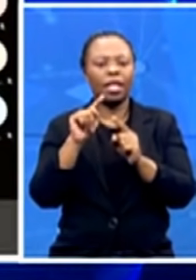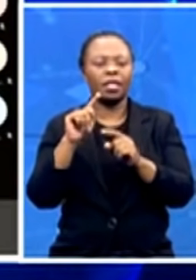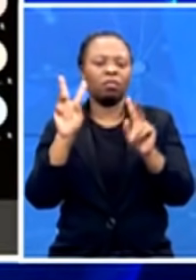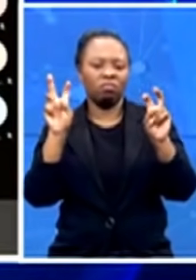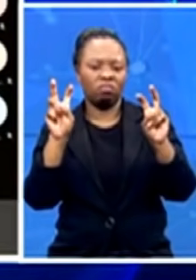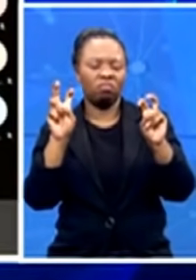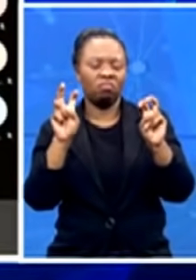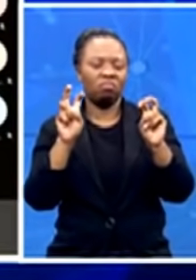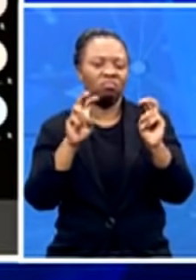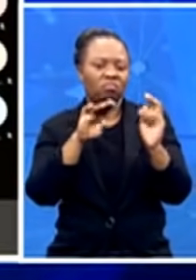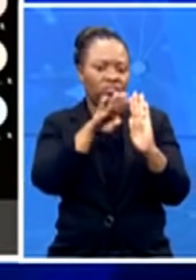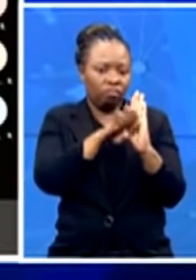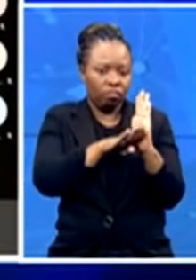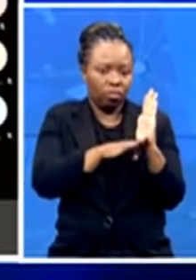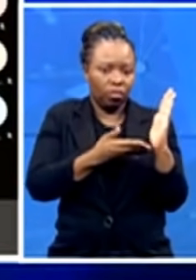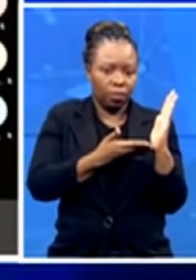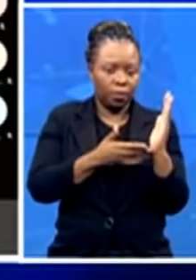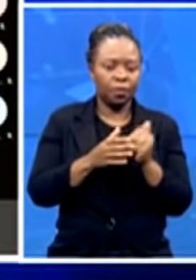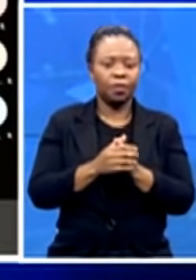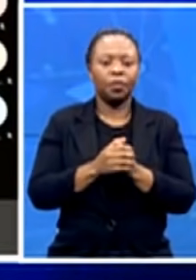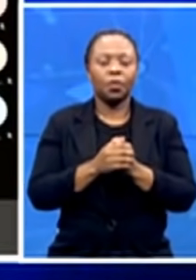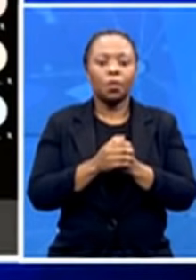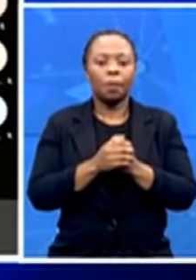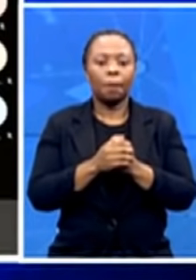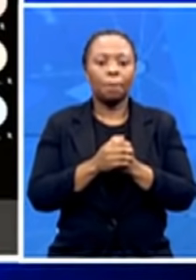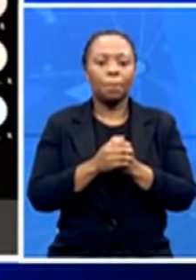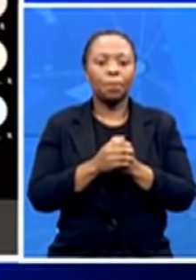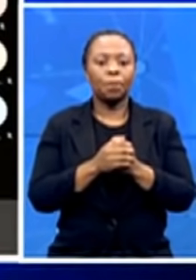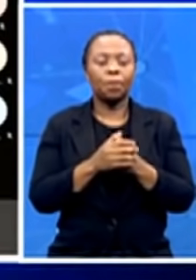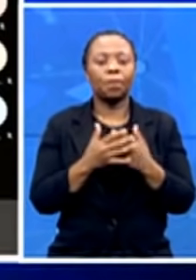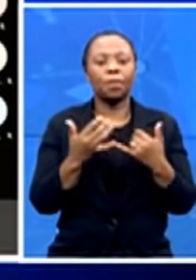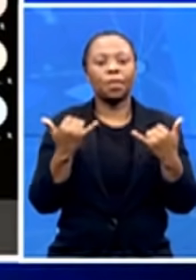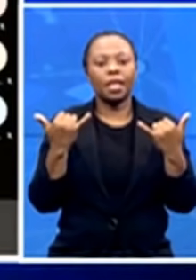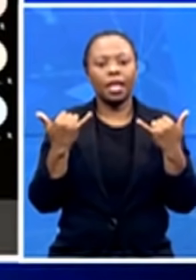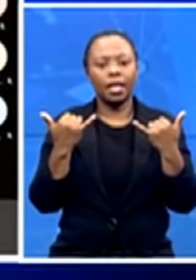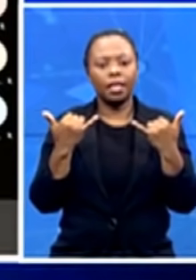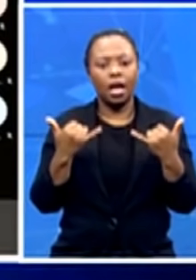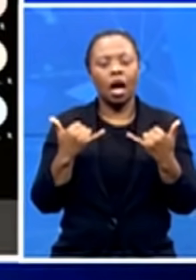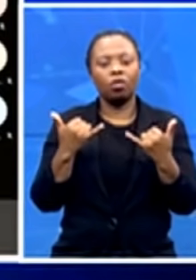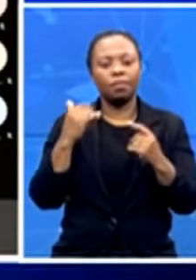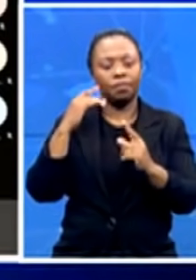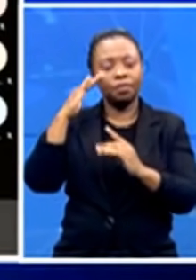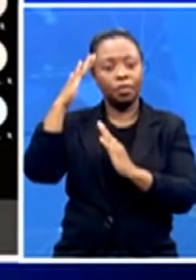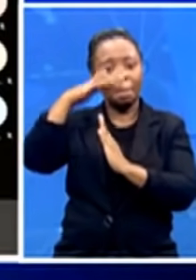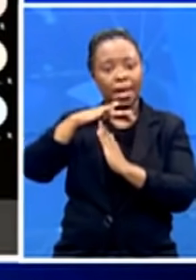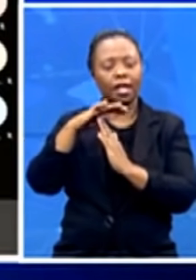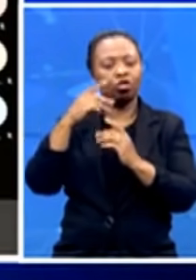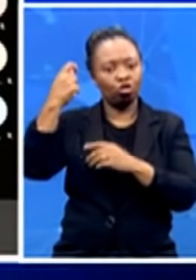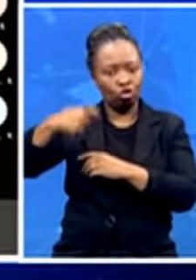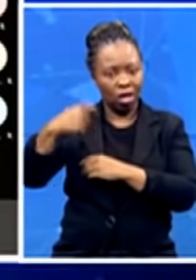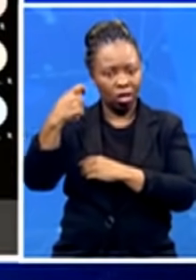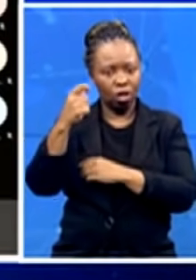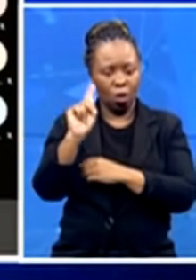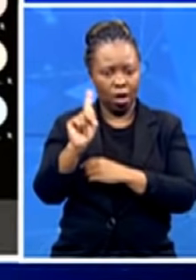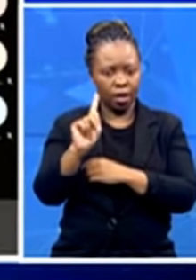of the dispute, we deal with, in the main, judgment with an application to strike out. This application was brought by